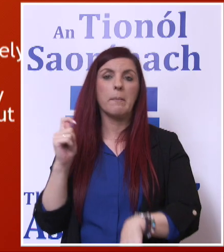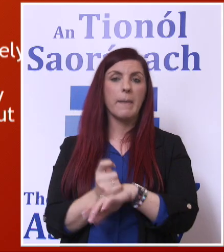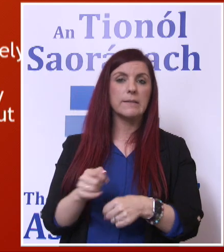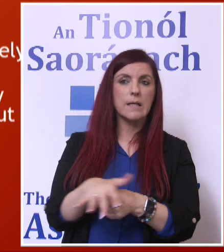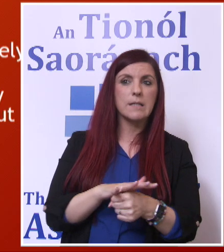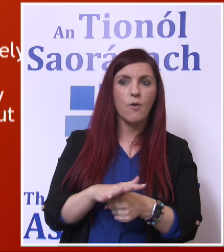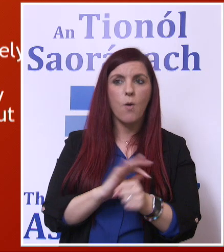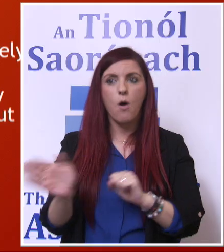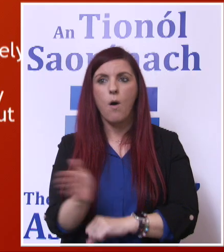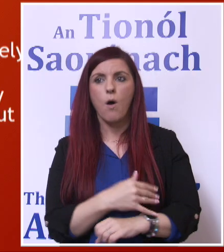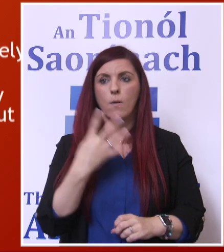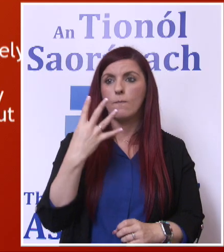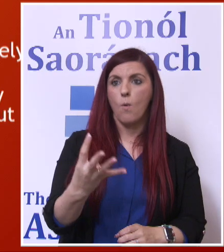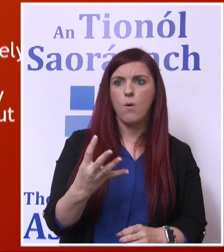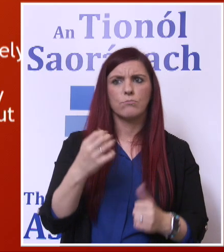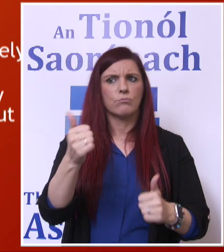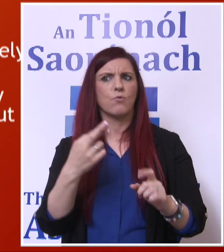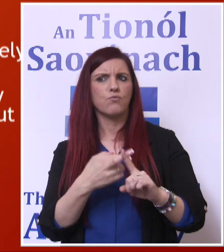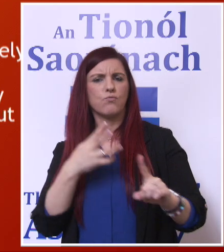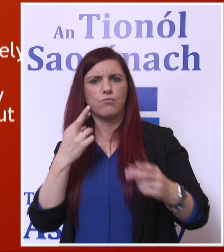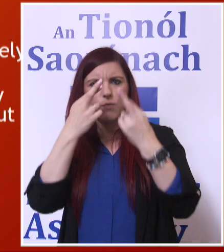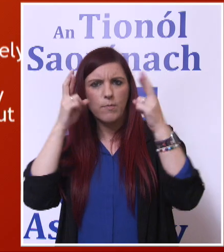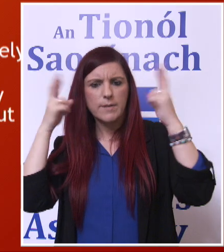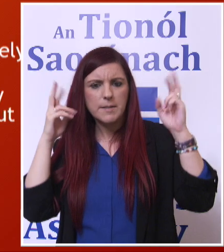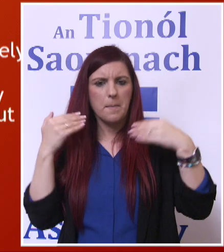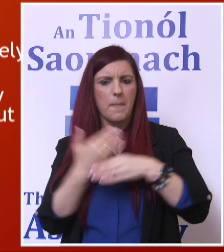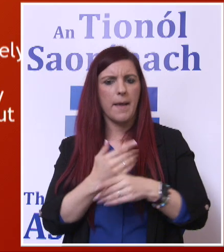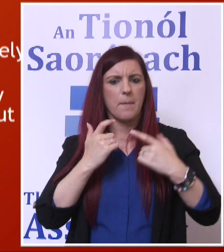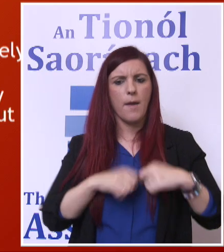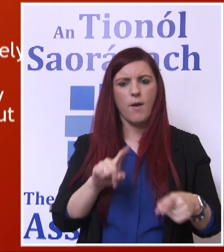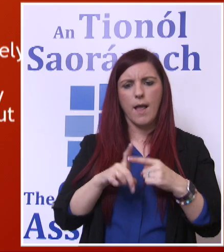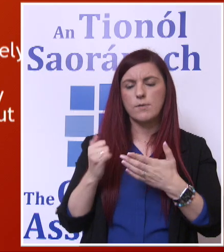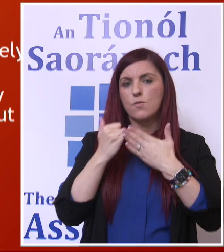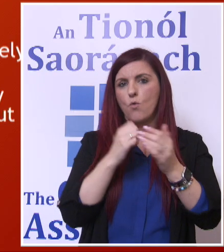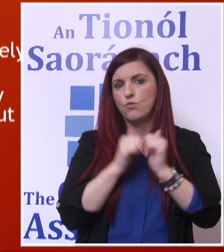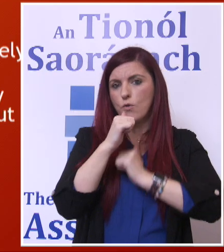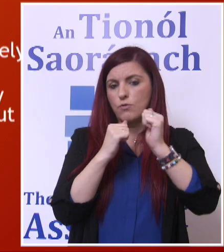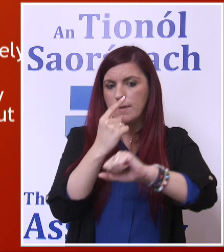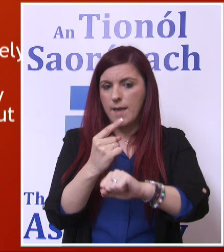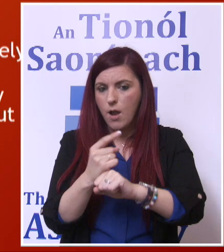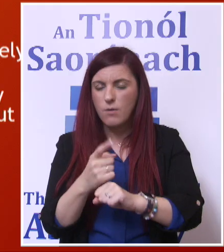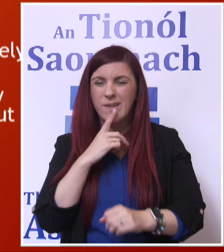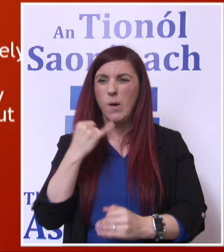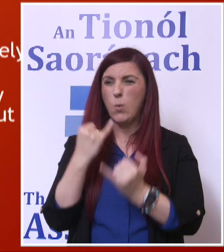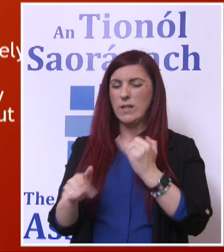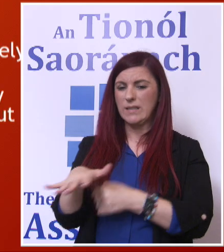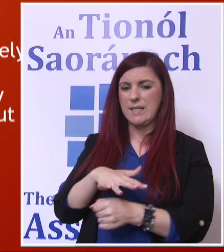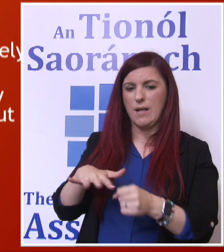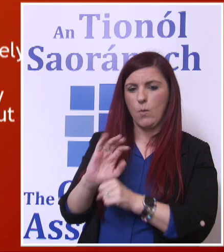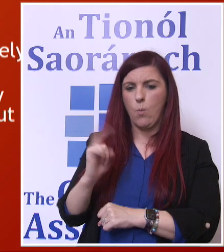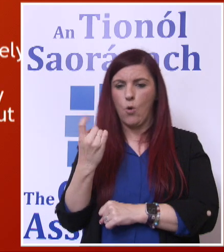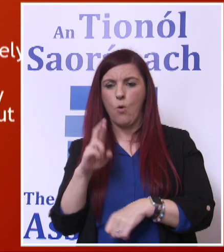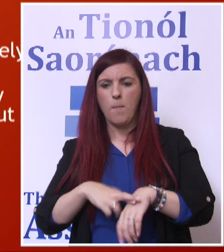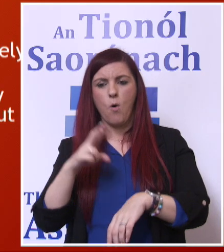four local authorities would be well represented by the person of the mayor and any support structures that they have in place. In a worst case scenario, one or more